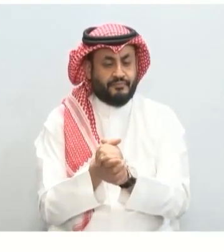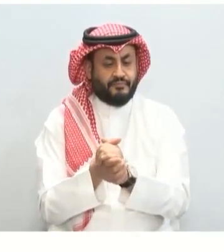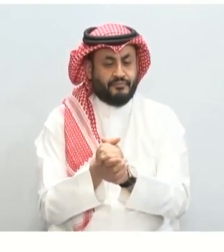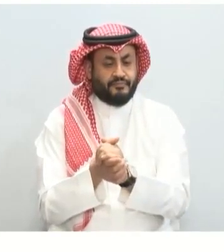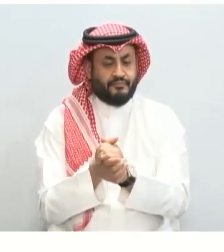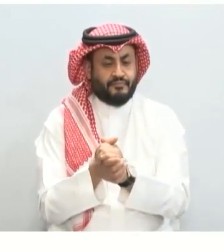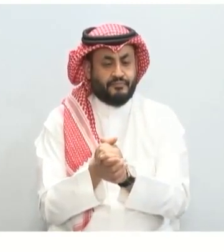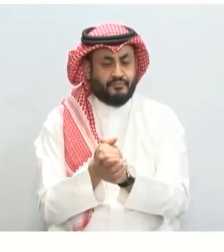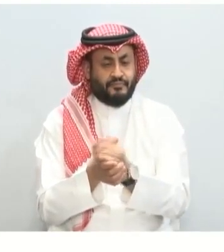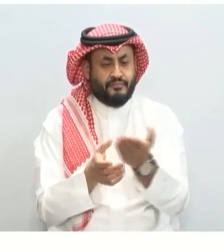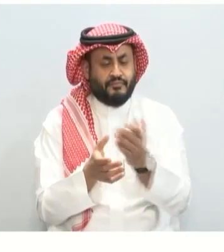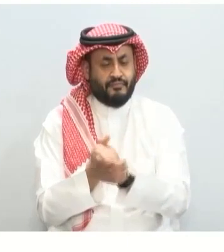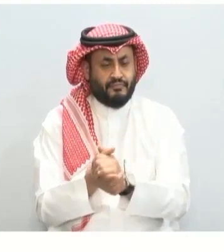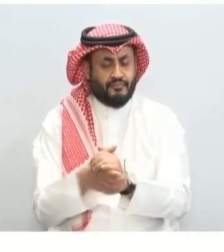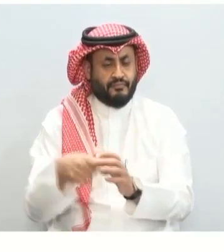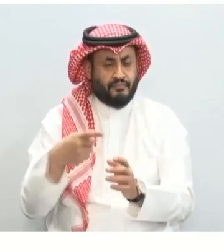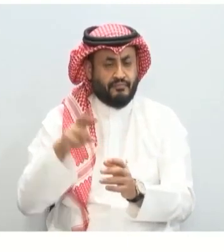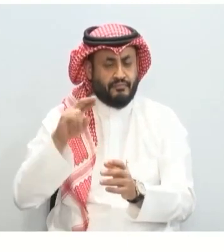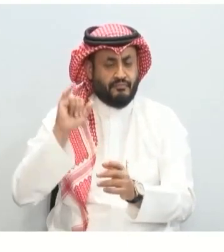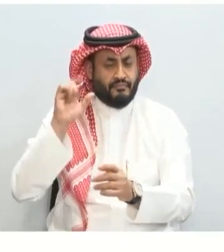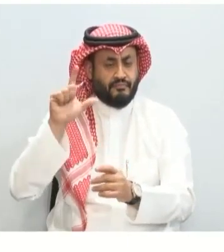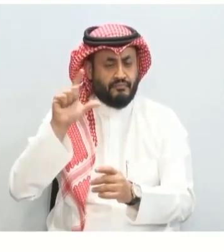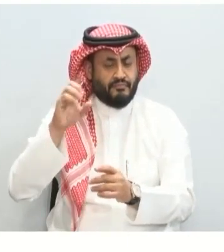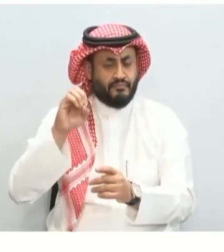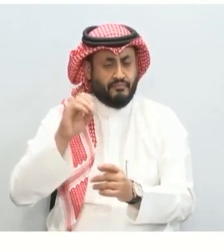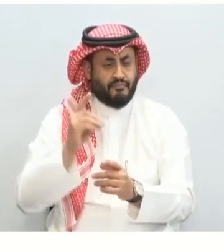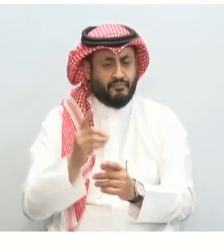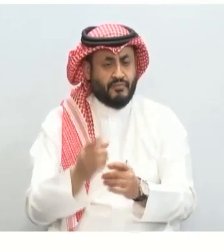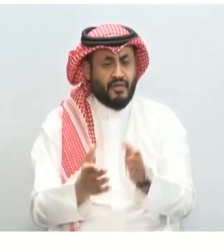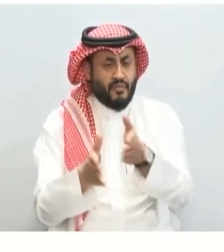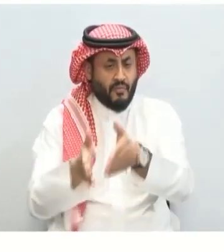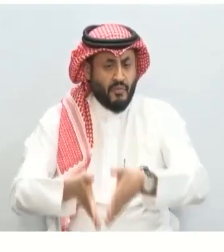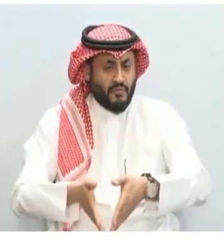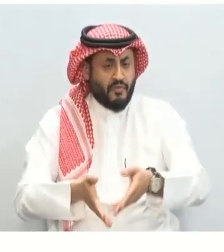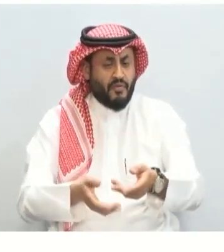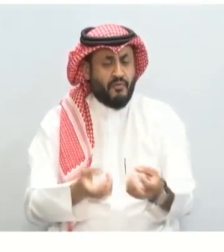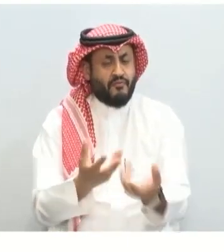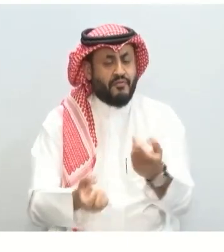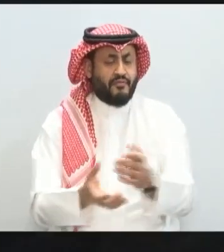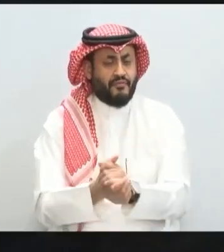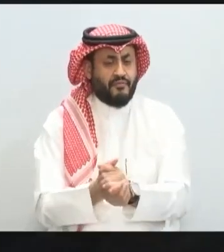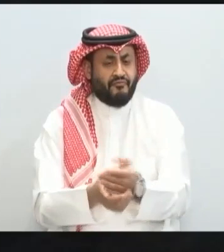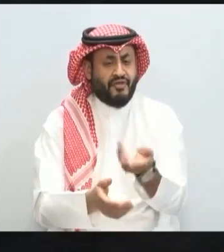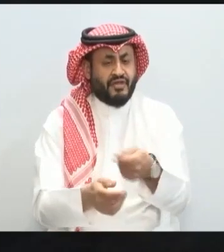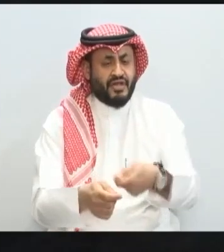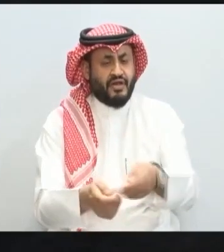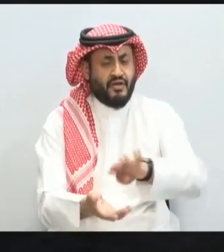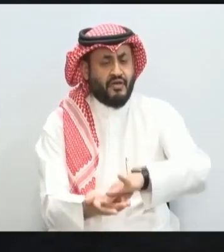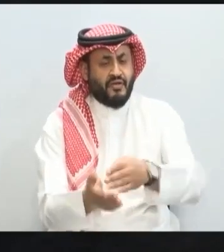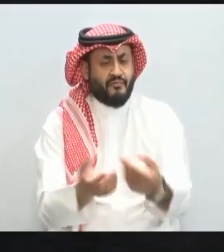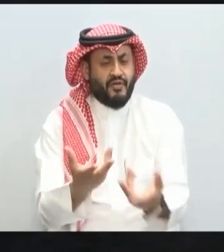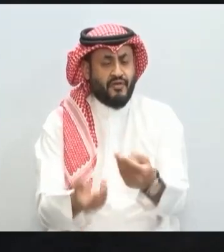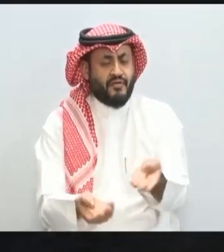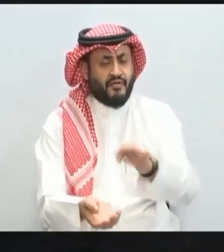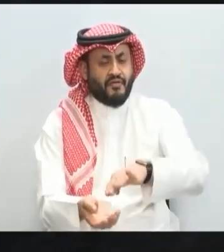So here grilled. This is one way of cooking to grill something. This is one way of cooking to grill